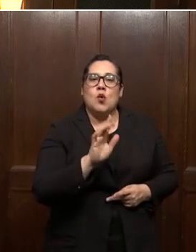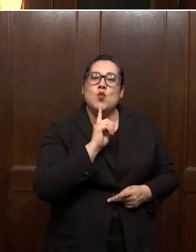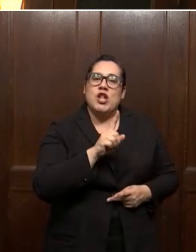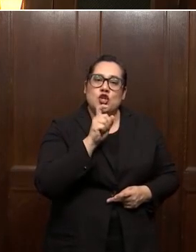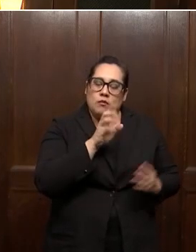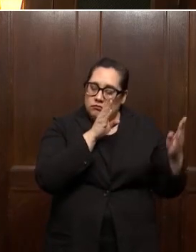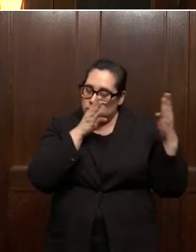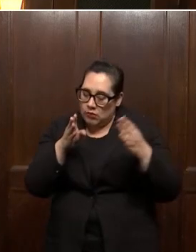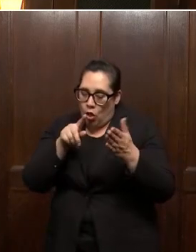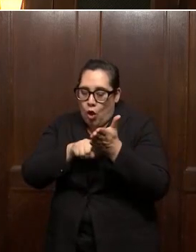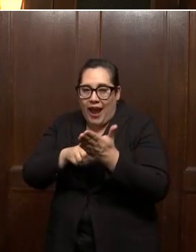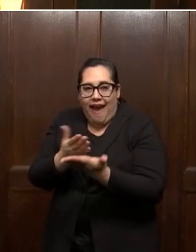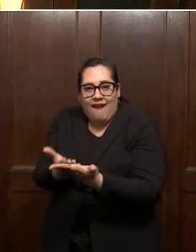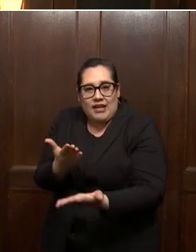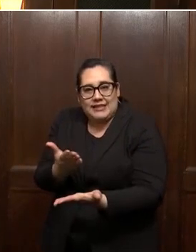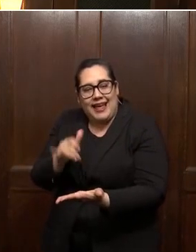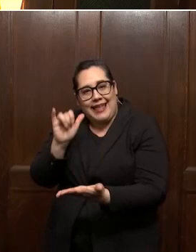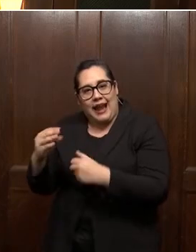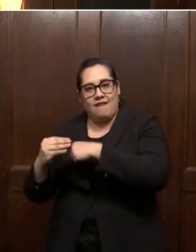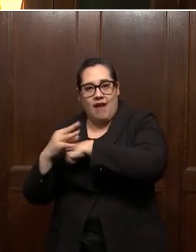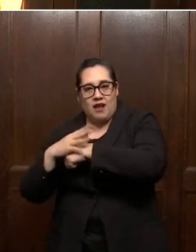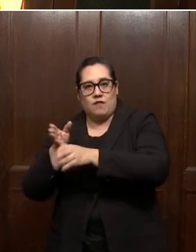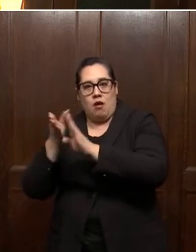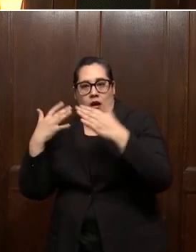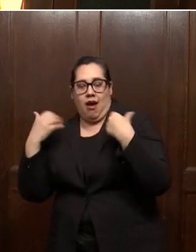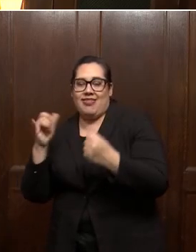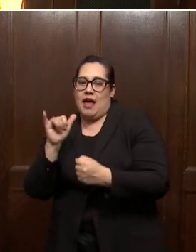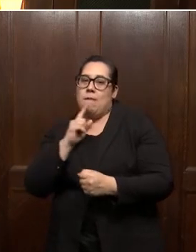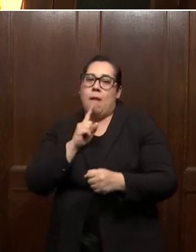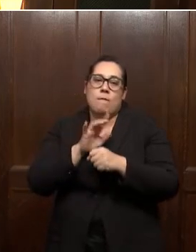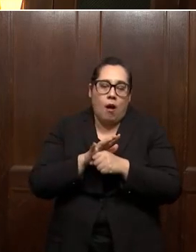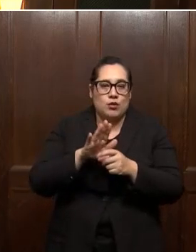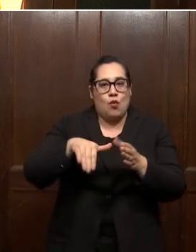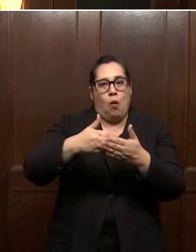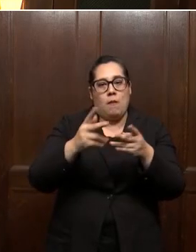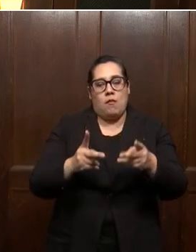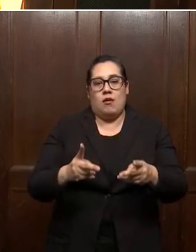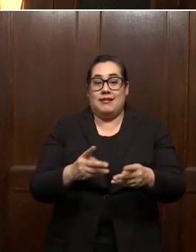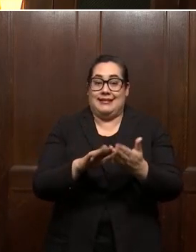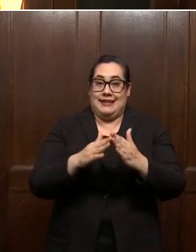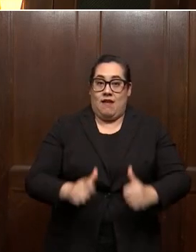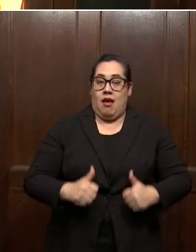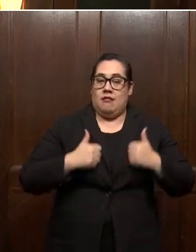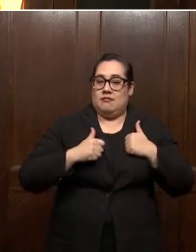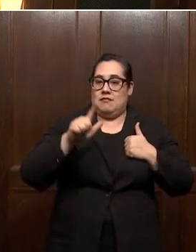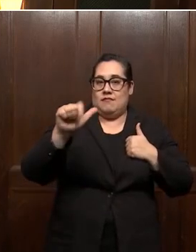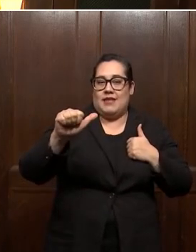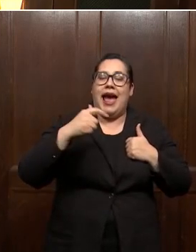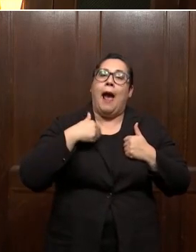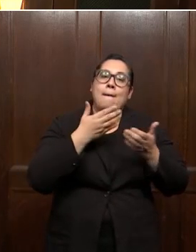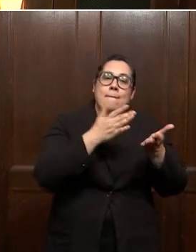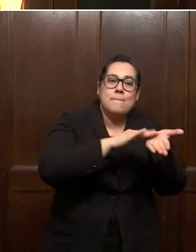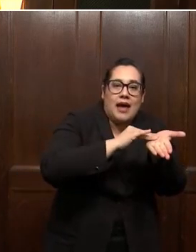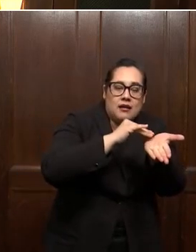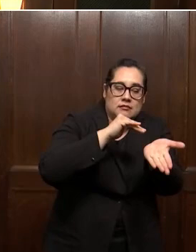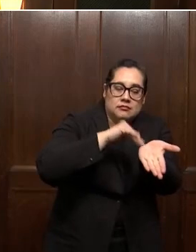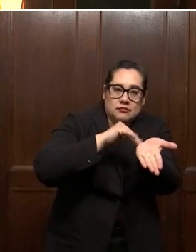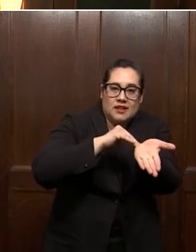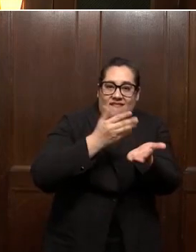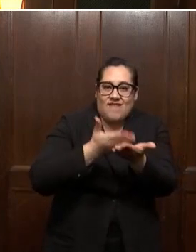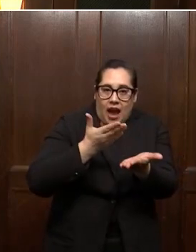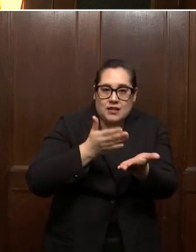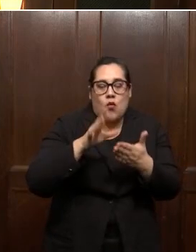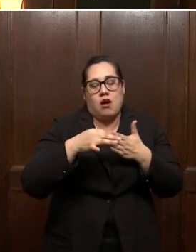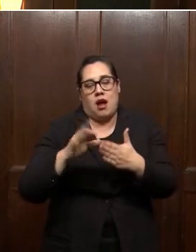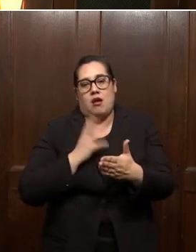should be done looking at that evidence and that advice. And that is my promise to the people of LA, that medicine and facts will guide this.